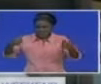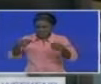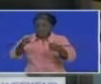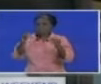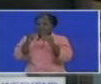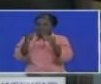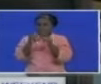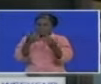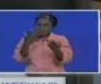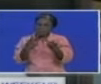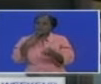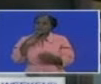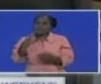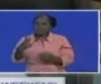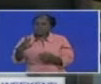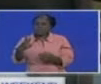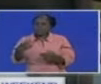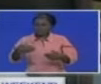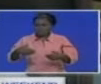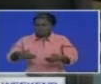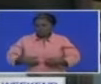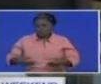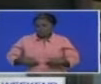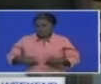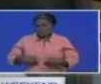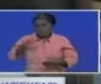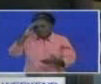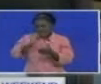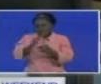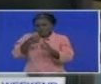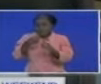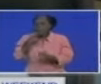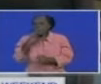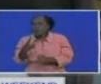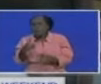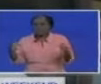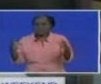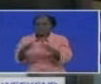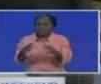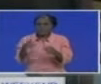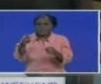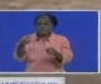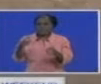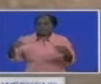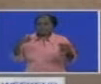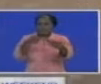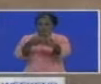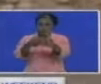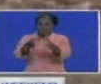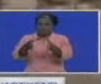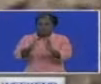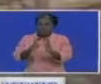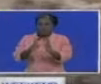about 200 armed youths believed to be from Pokot community who had barricaded the road. Following